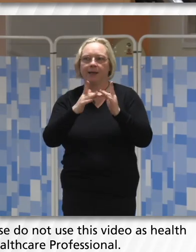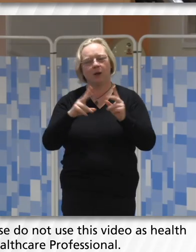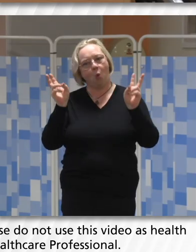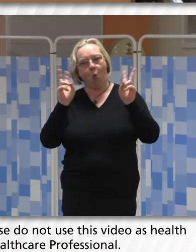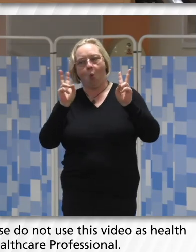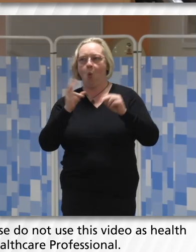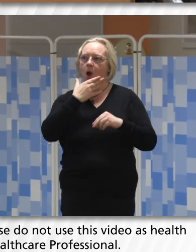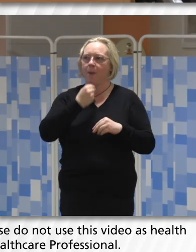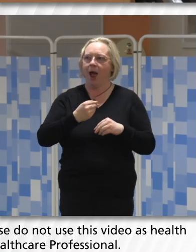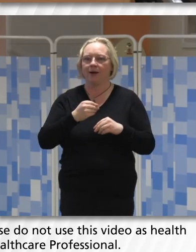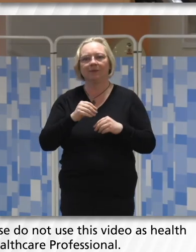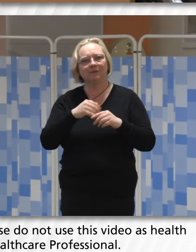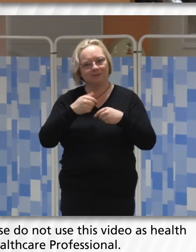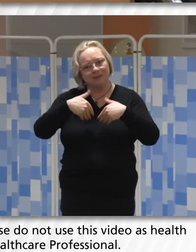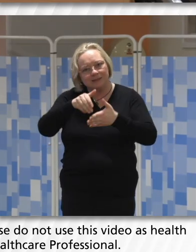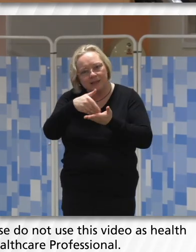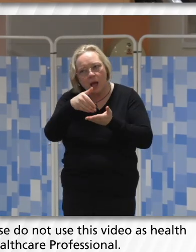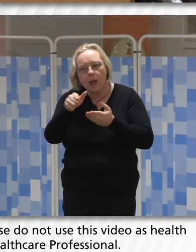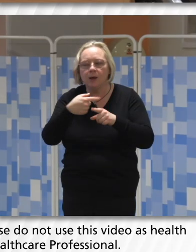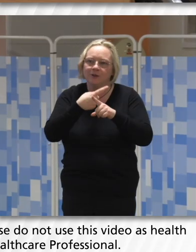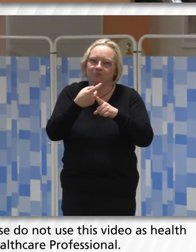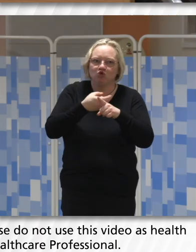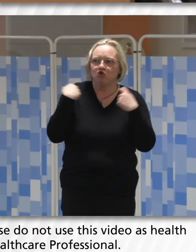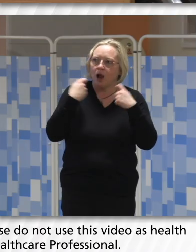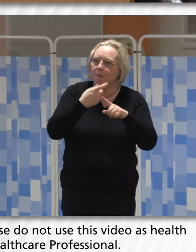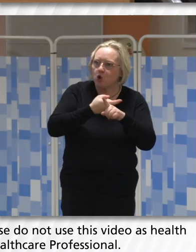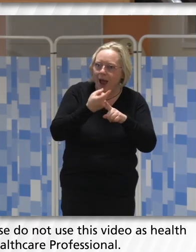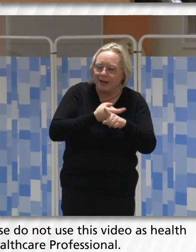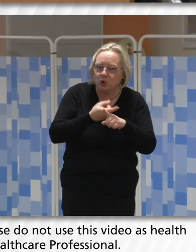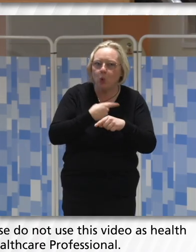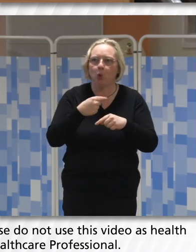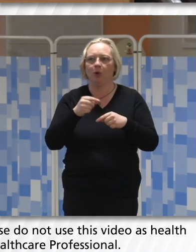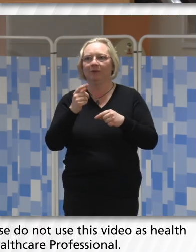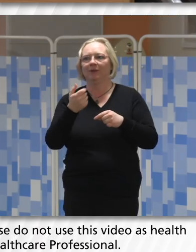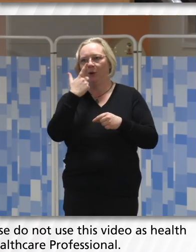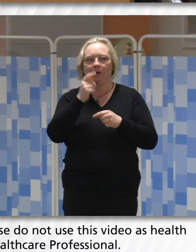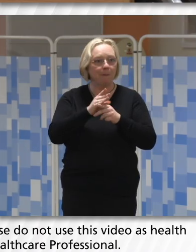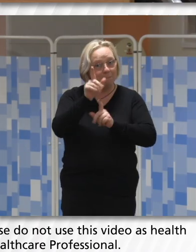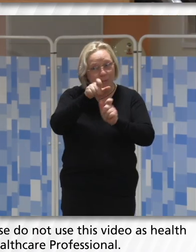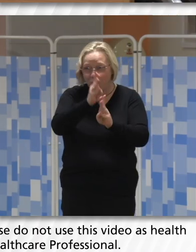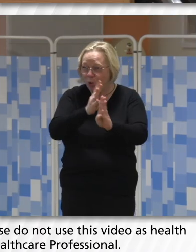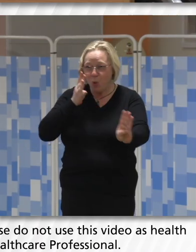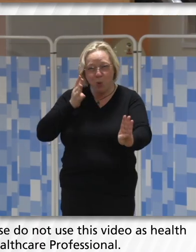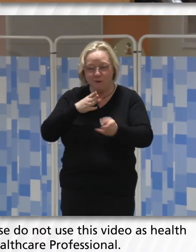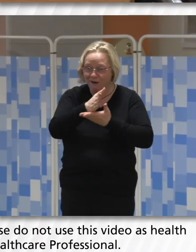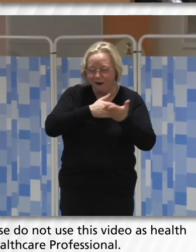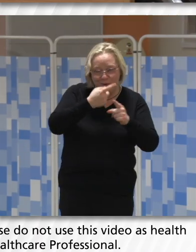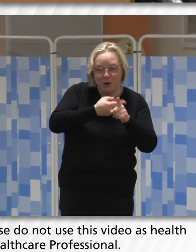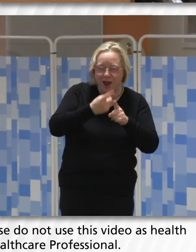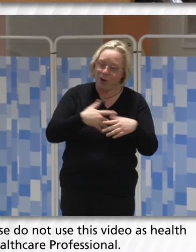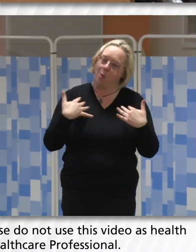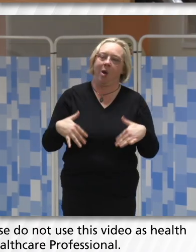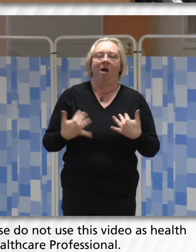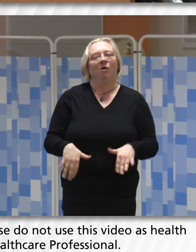there selling his jacket potatoes. People were queuing for an hour and a half for a potato. But it was a great day, and it